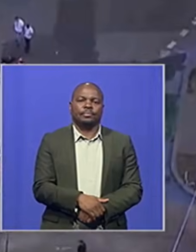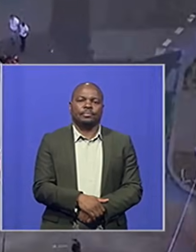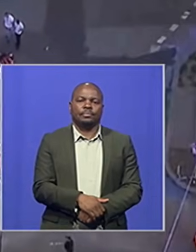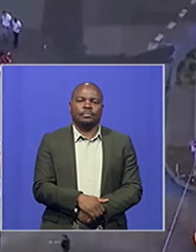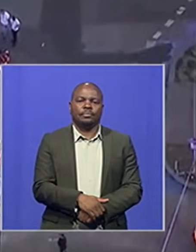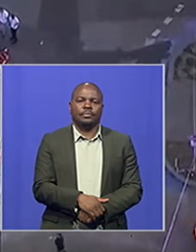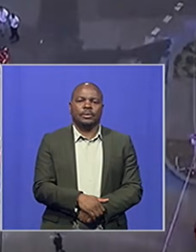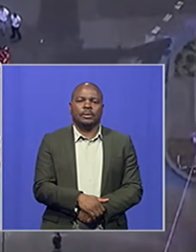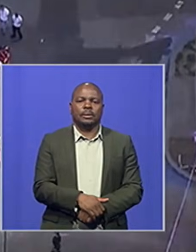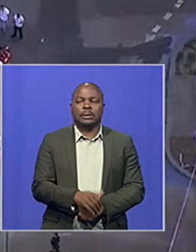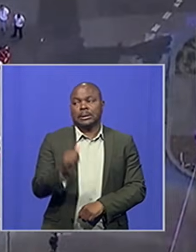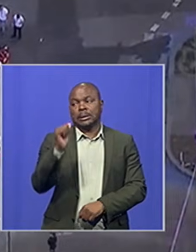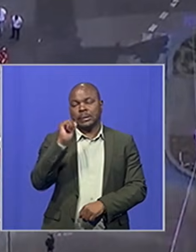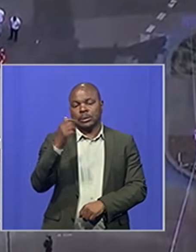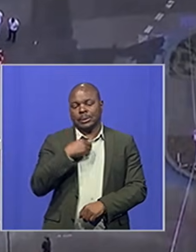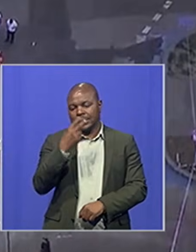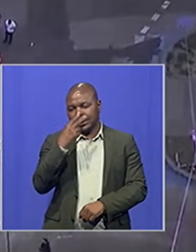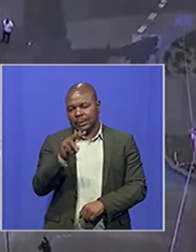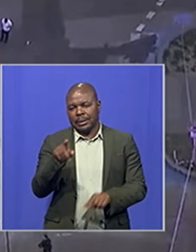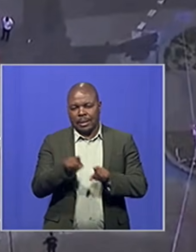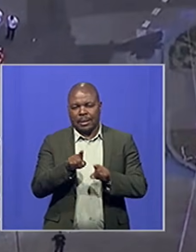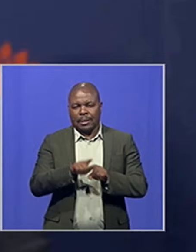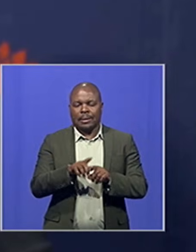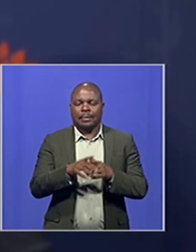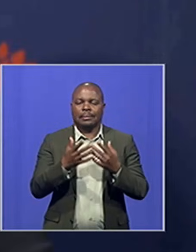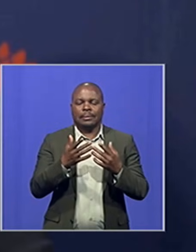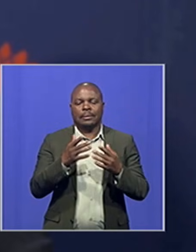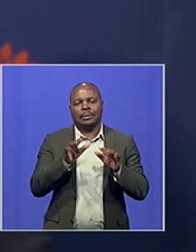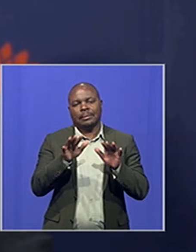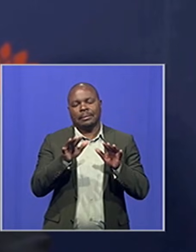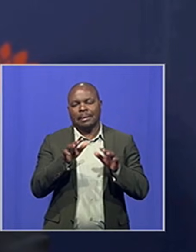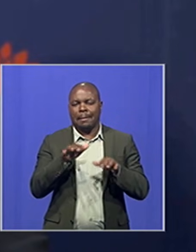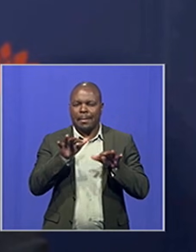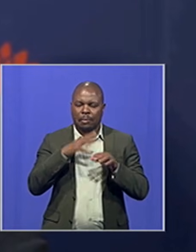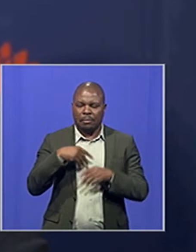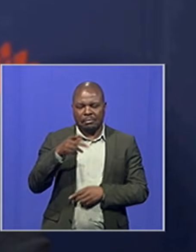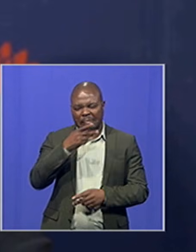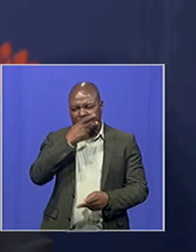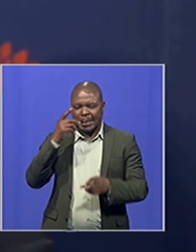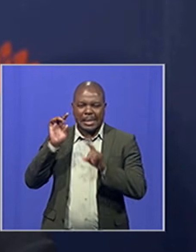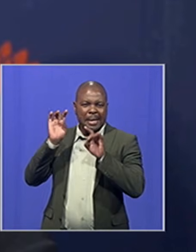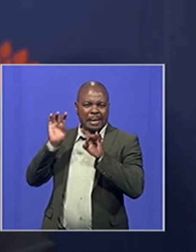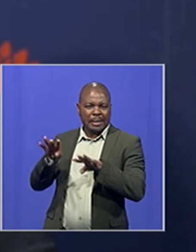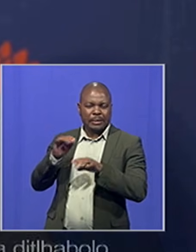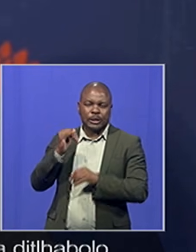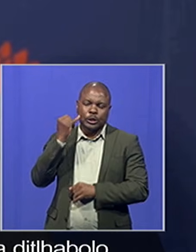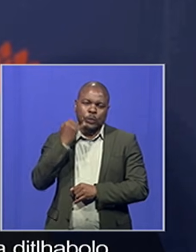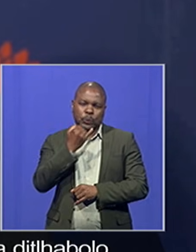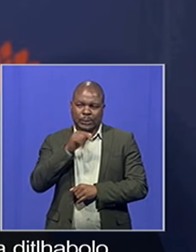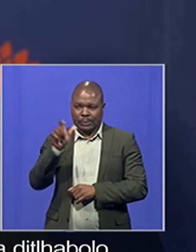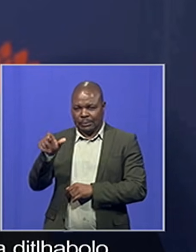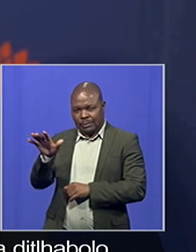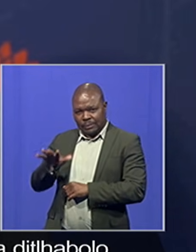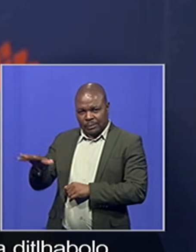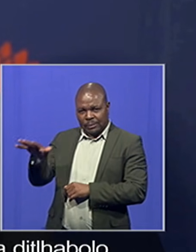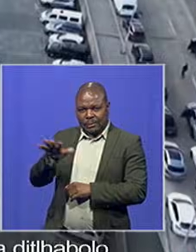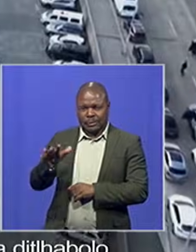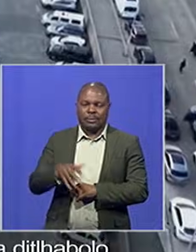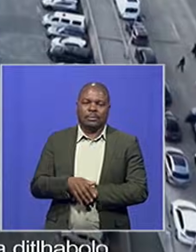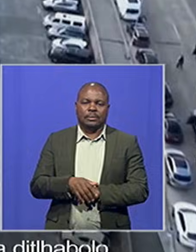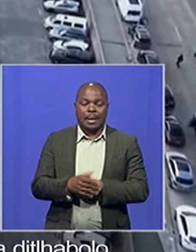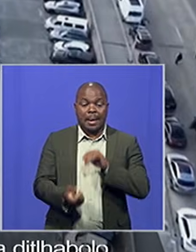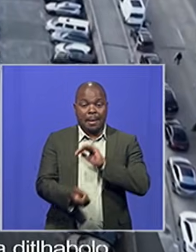What we saw yesterday was an act of pure evil, an act of anti-Semitism, an act of terrorism on our